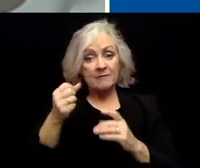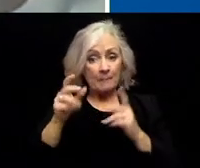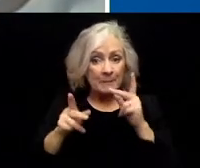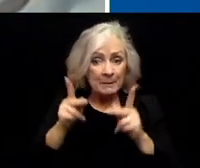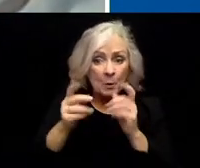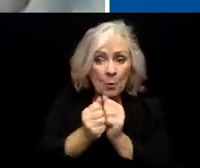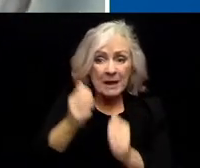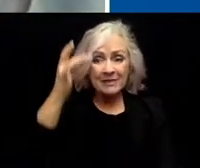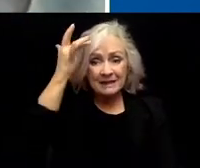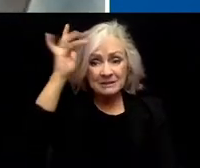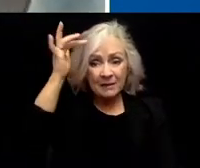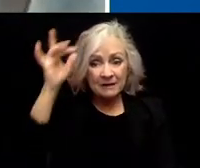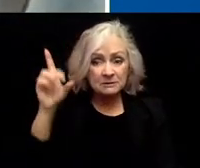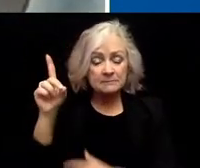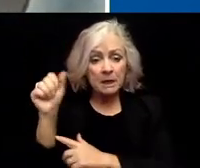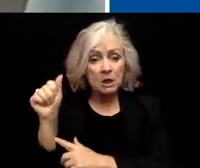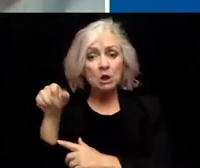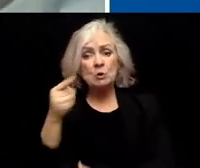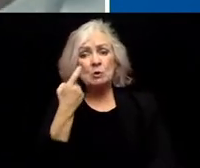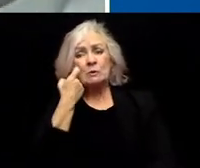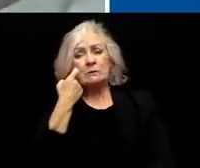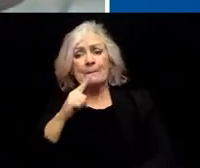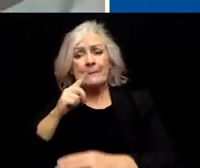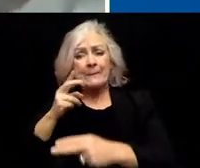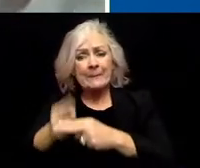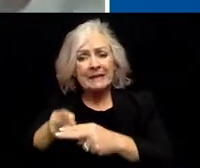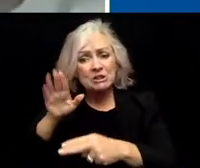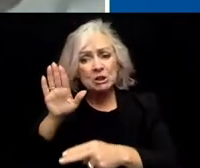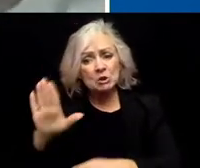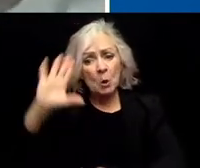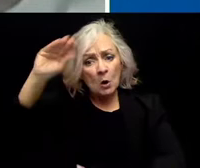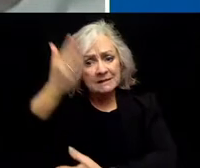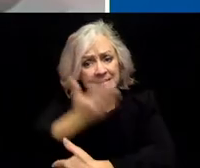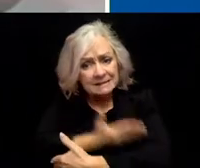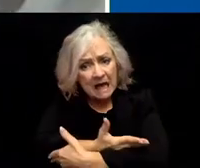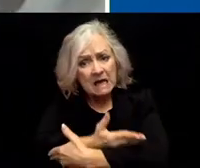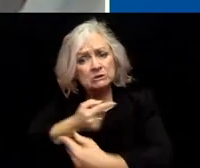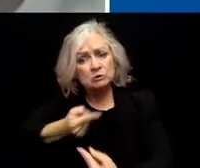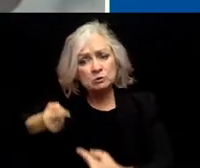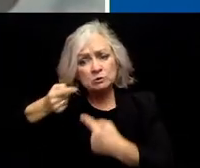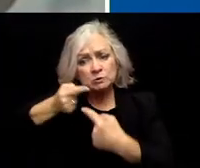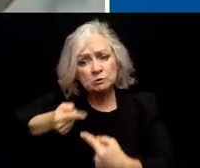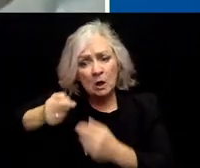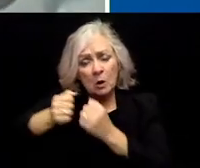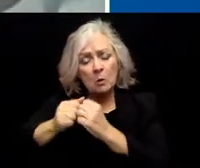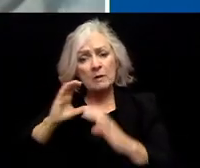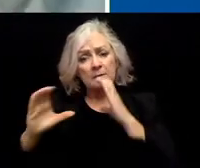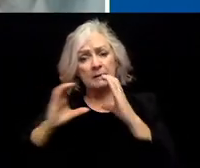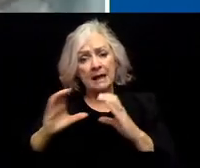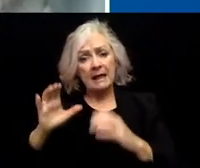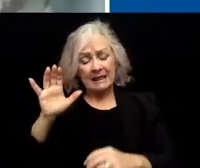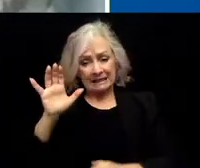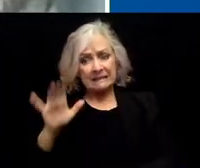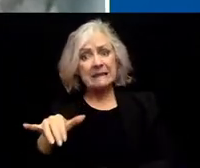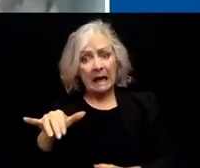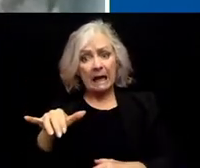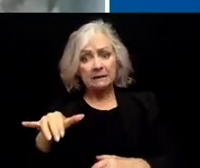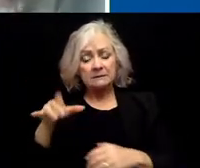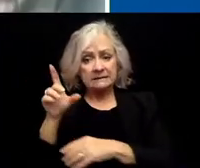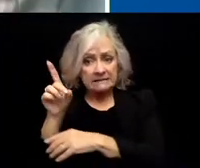you describe your son who has difficulties with communication. This is another kind of disability that often coexists with intellectual